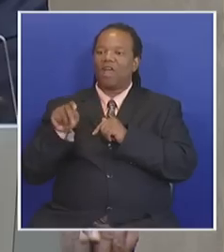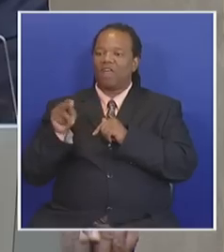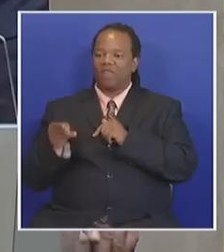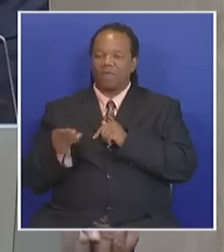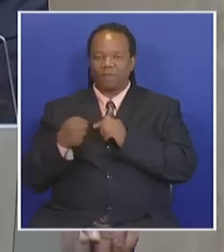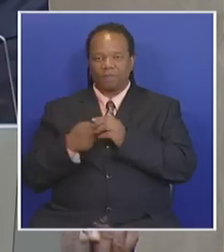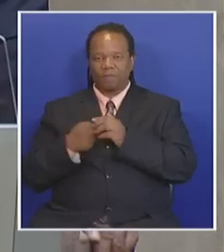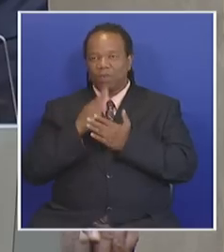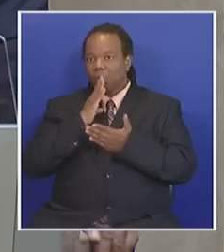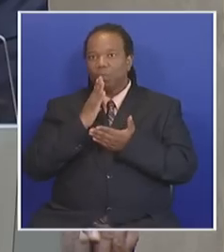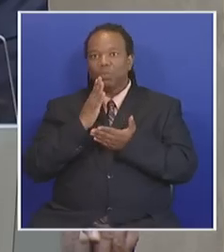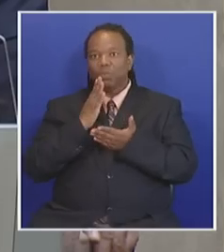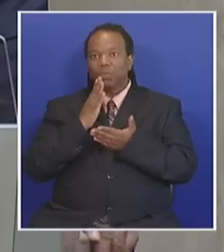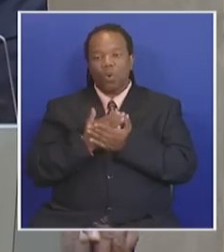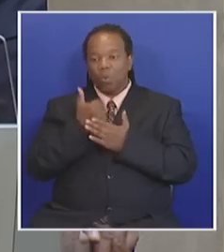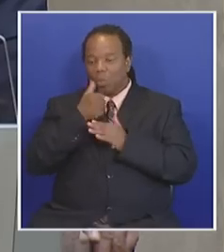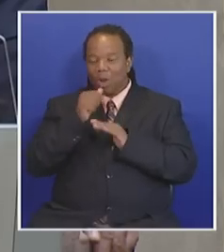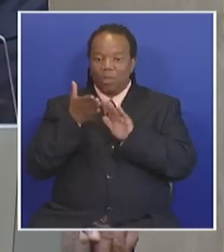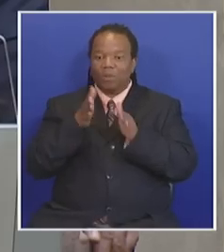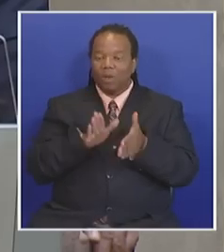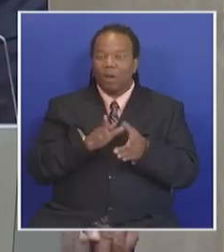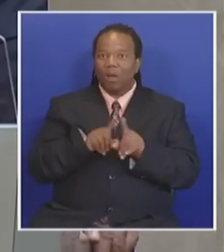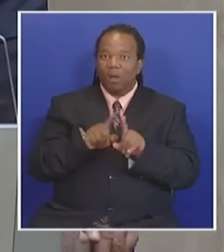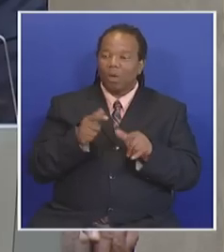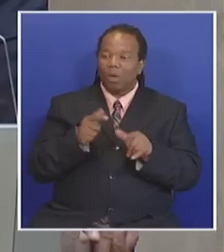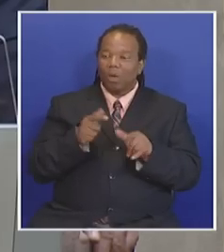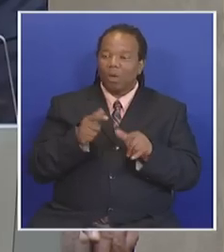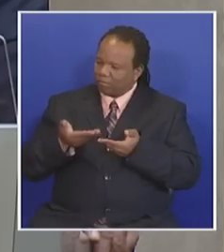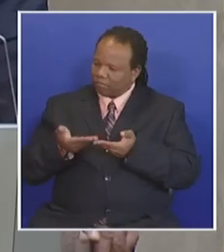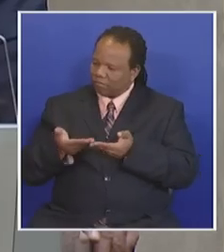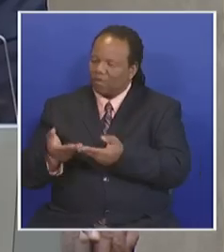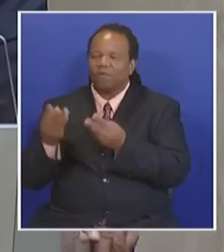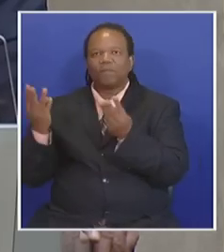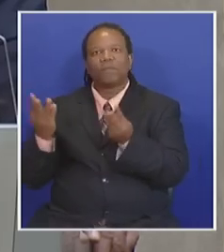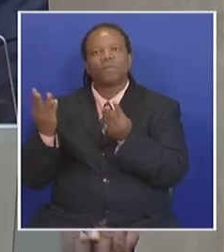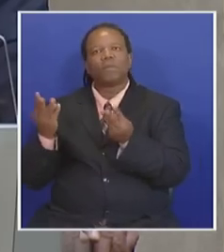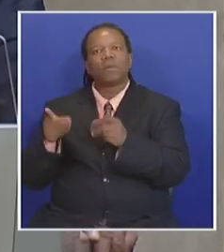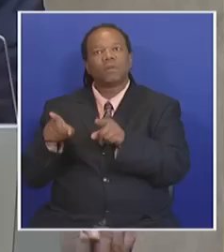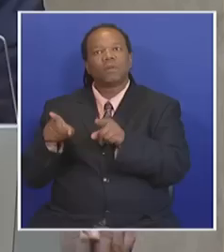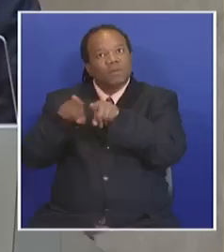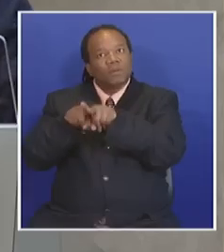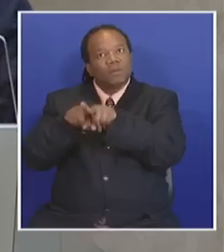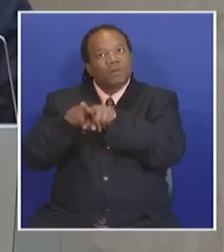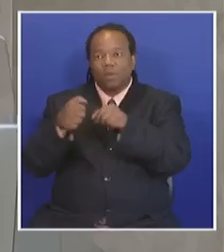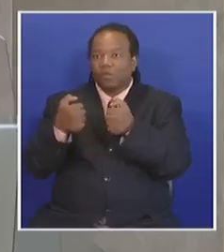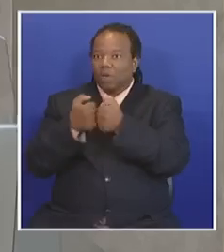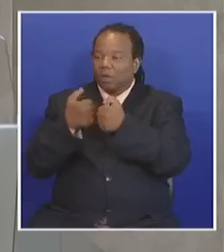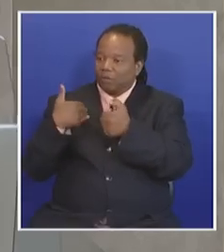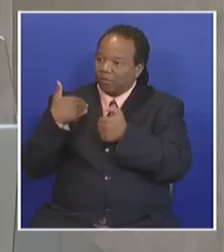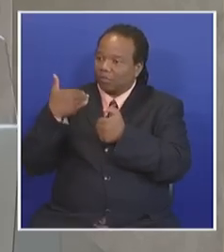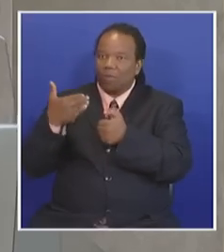sure that we have done our duty by our people. We met the challenge of history, and we were not